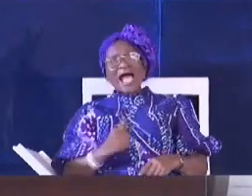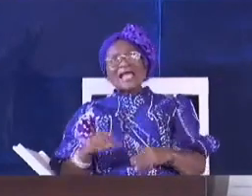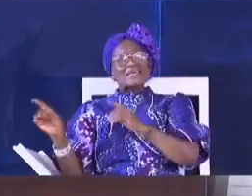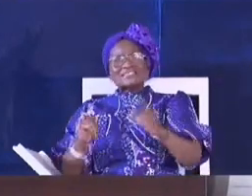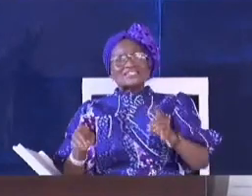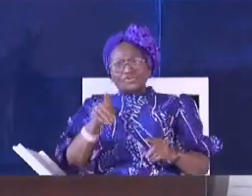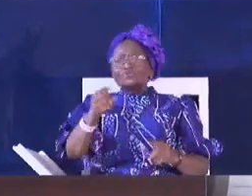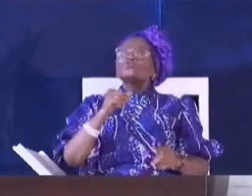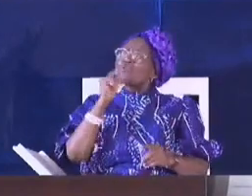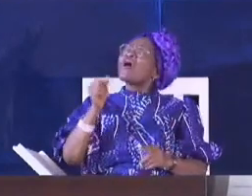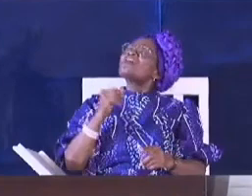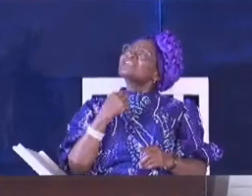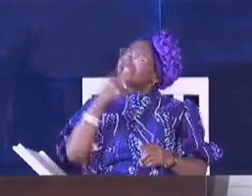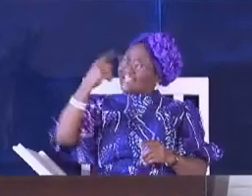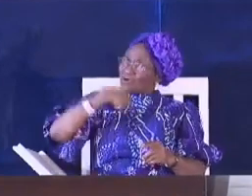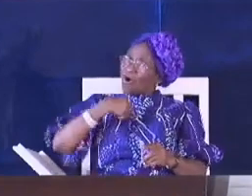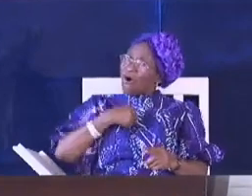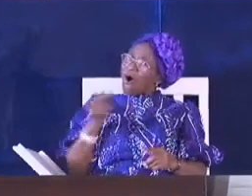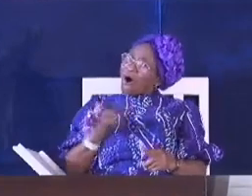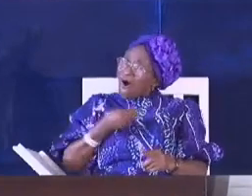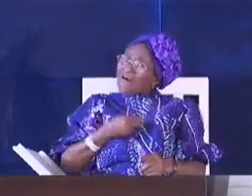us that?